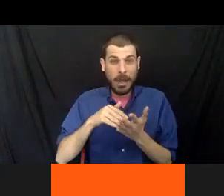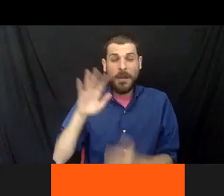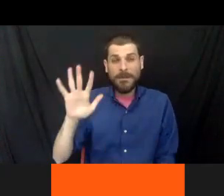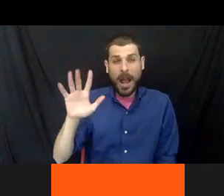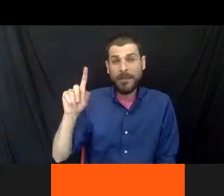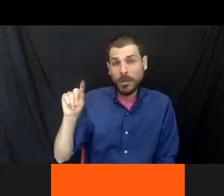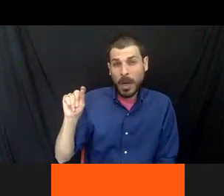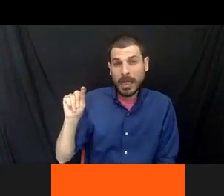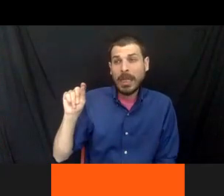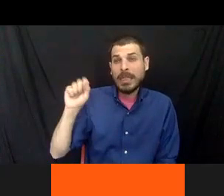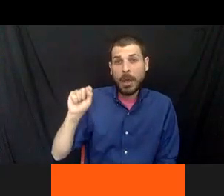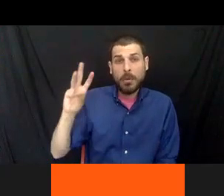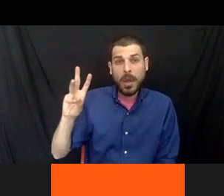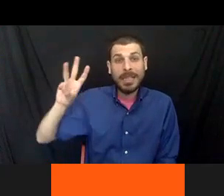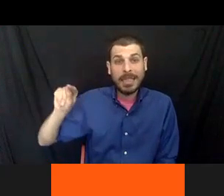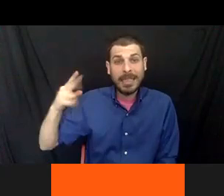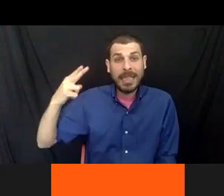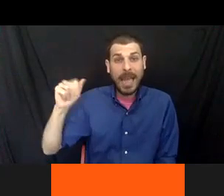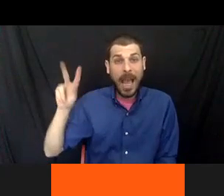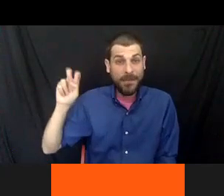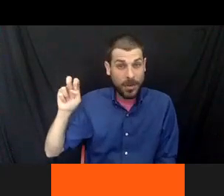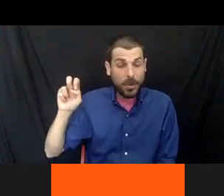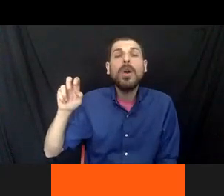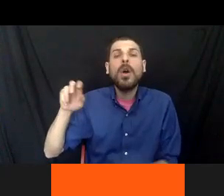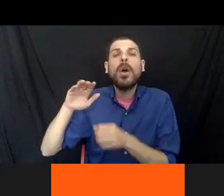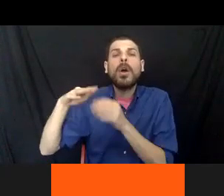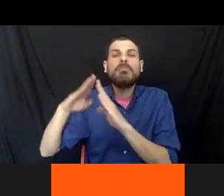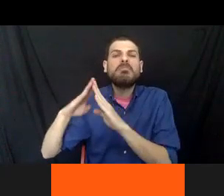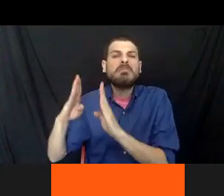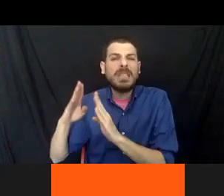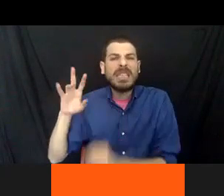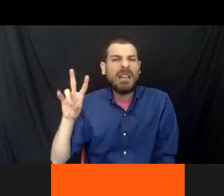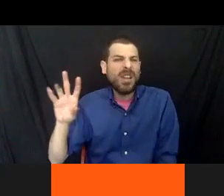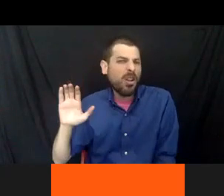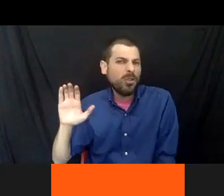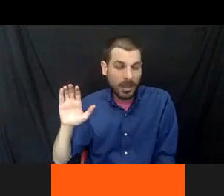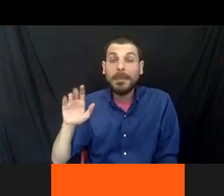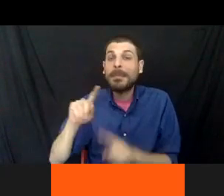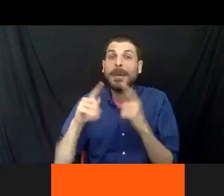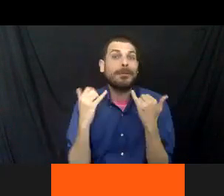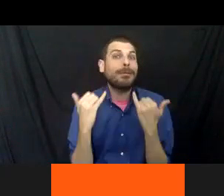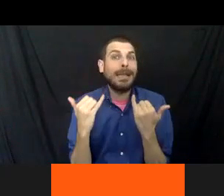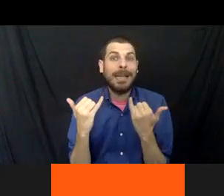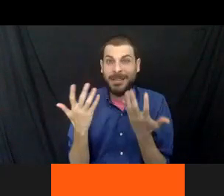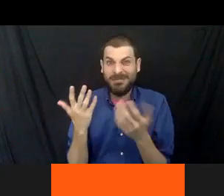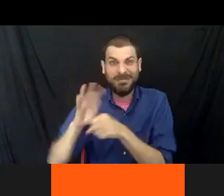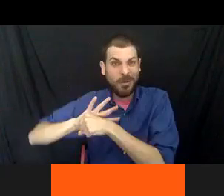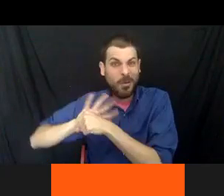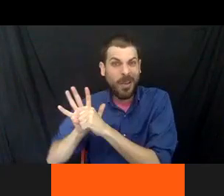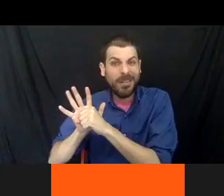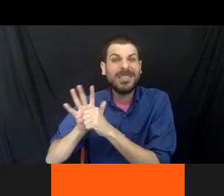6th Avenue, Suite 700, but due to the pandemic, we are all working from home.